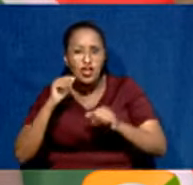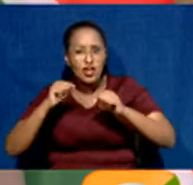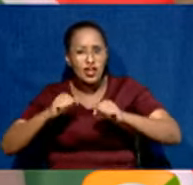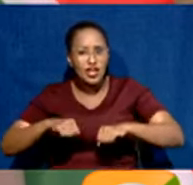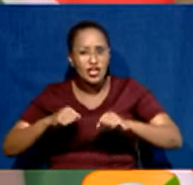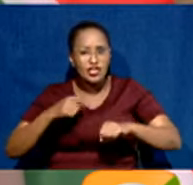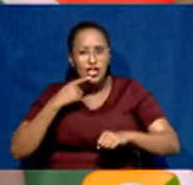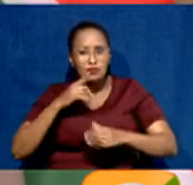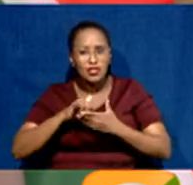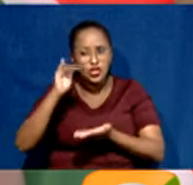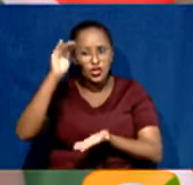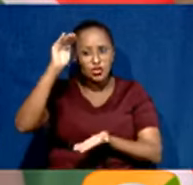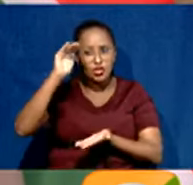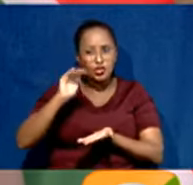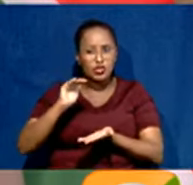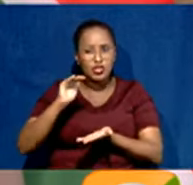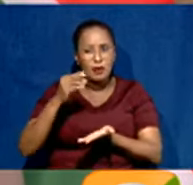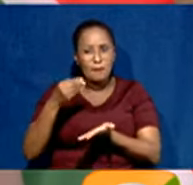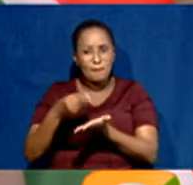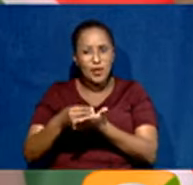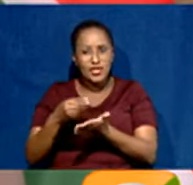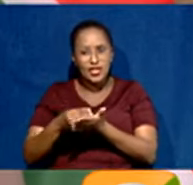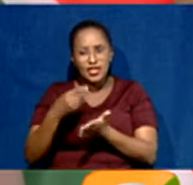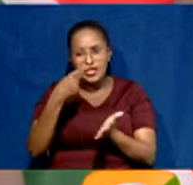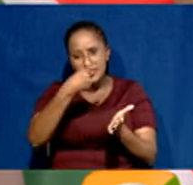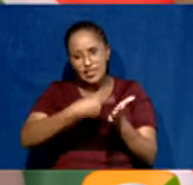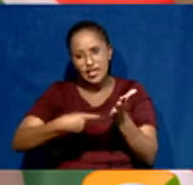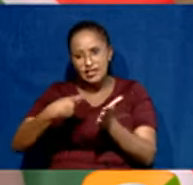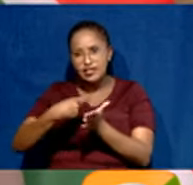us reduce the taxes,